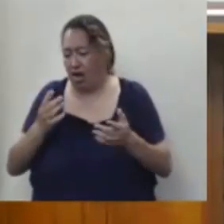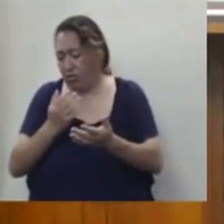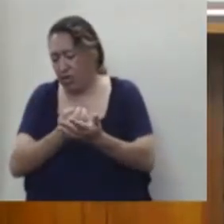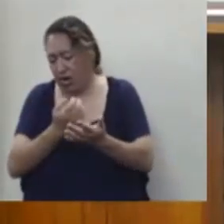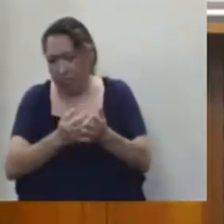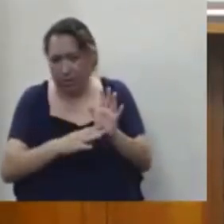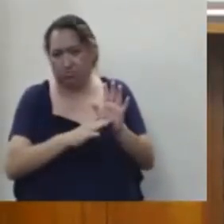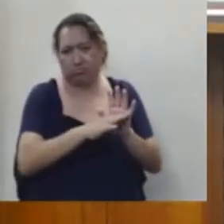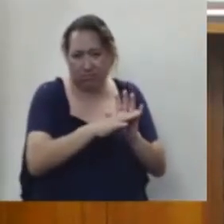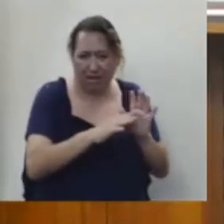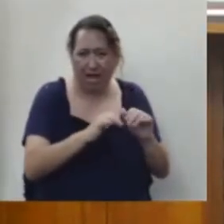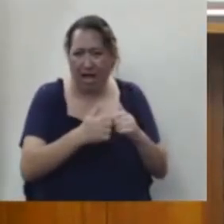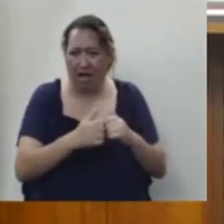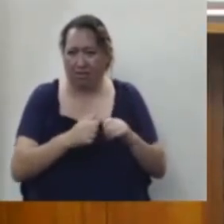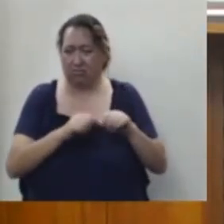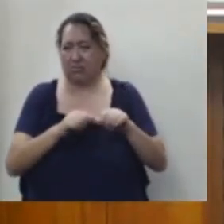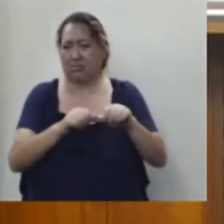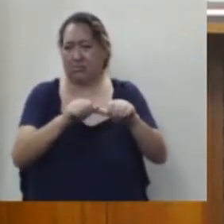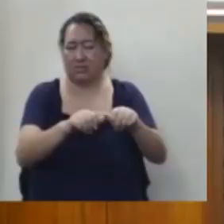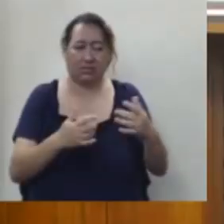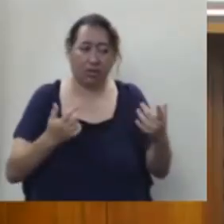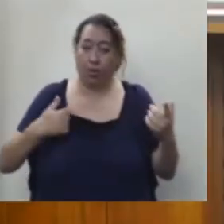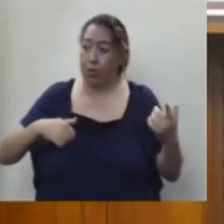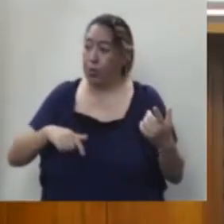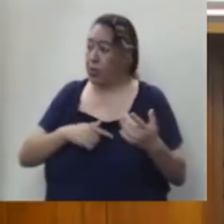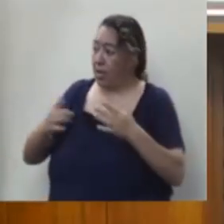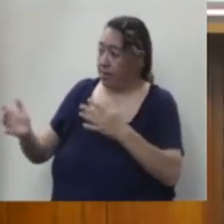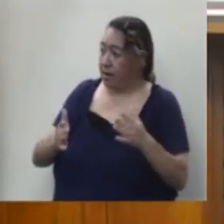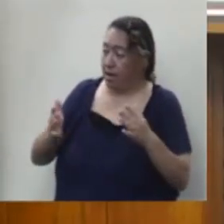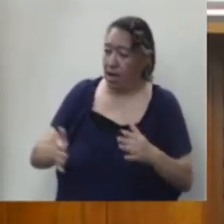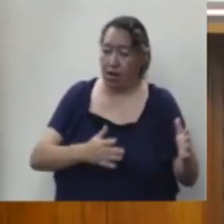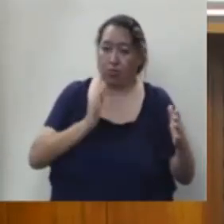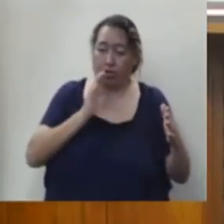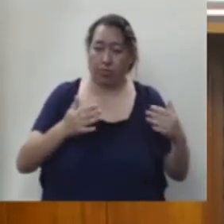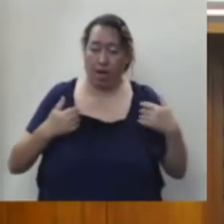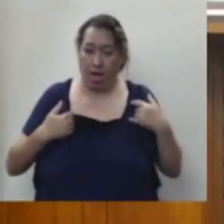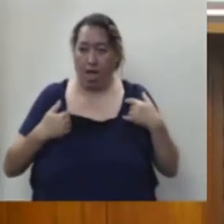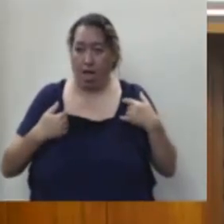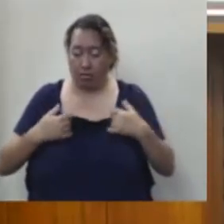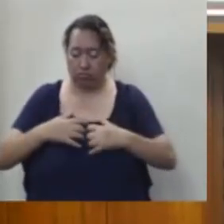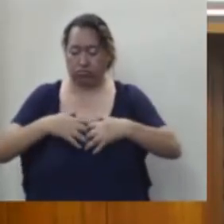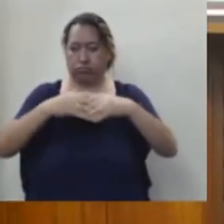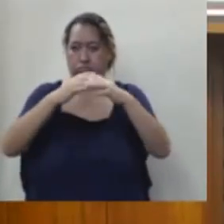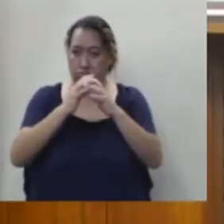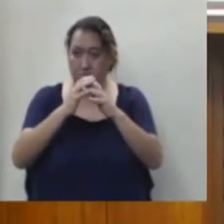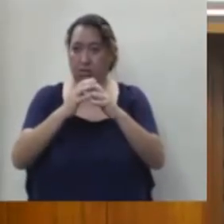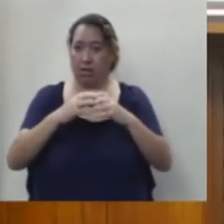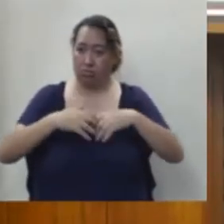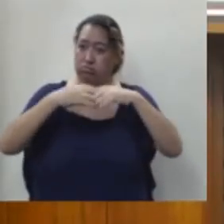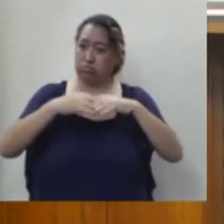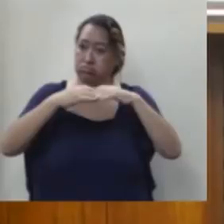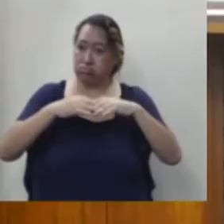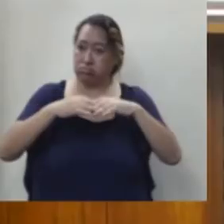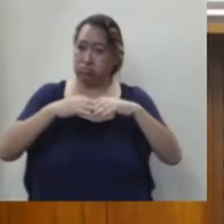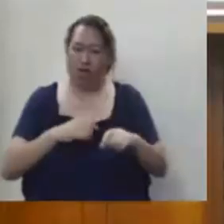to be up and running, and we plan our government to moving forward to always be there for our